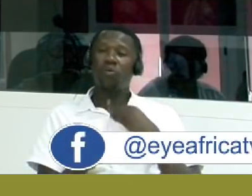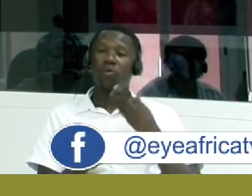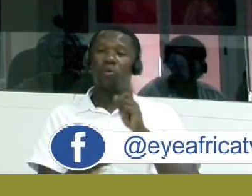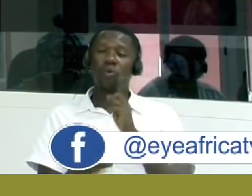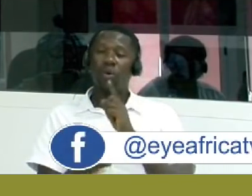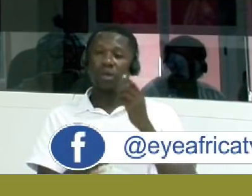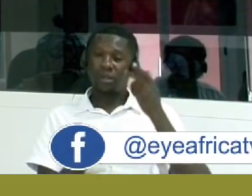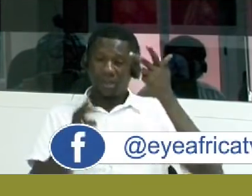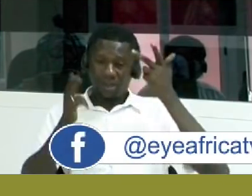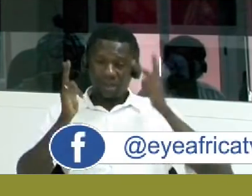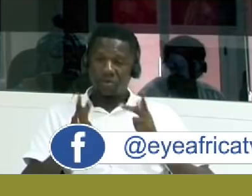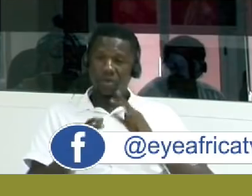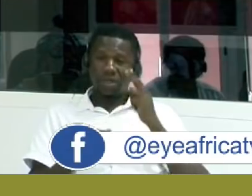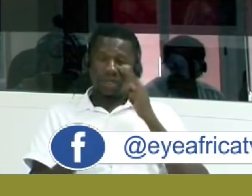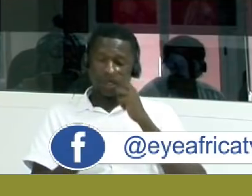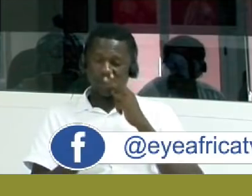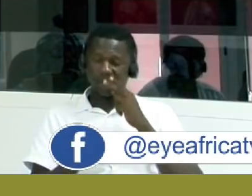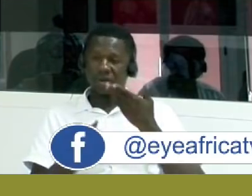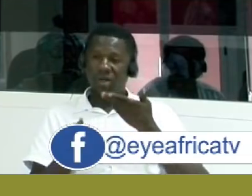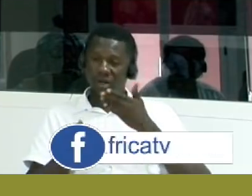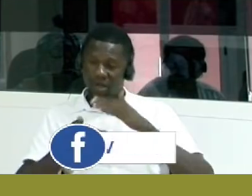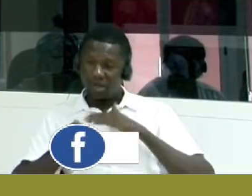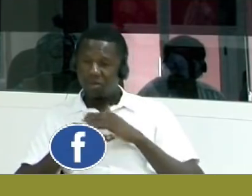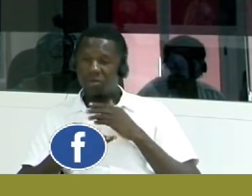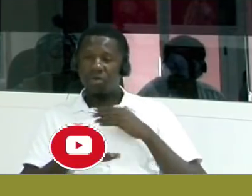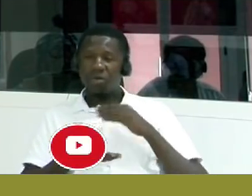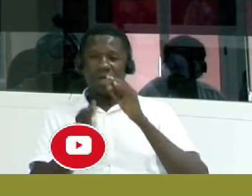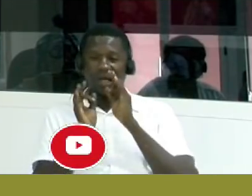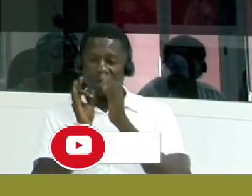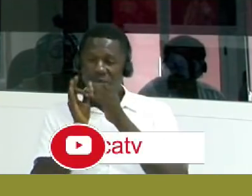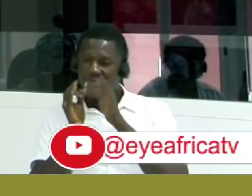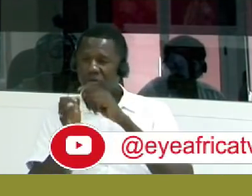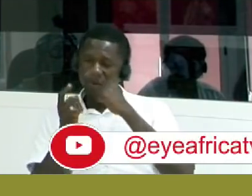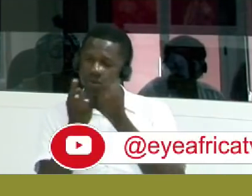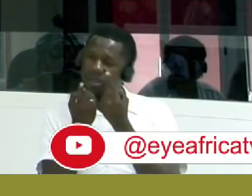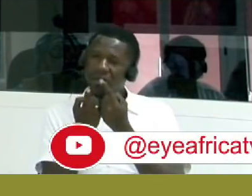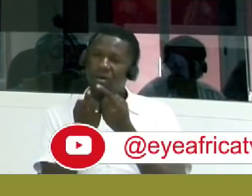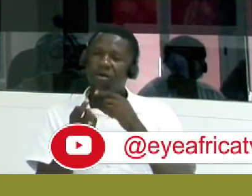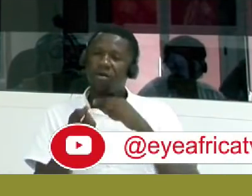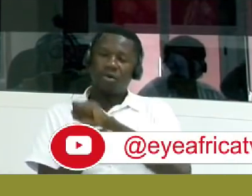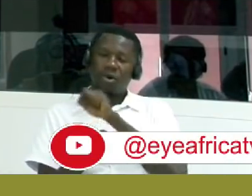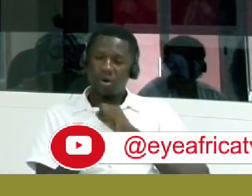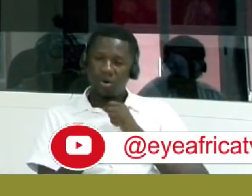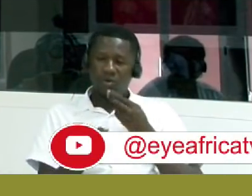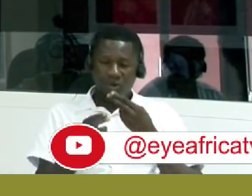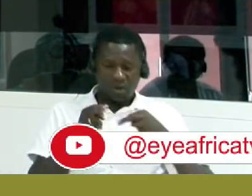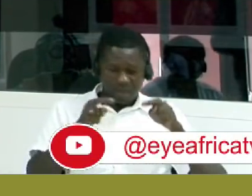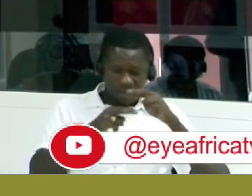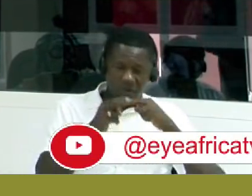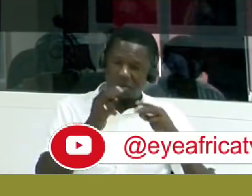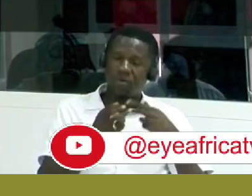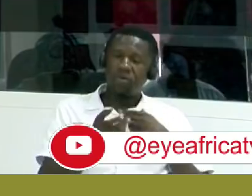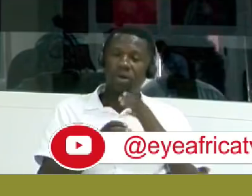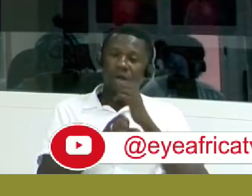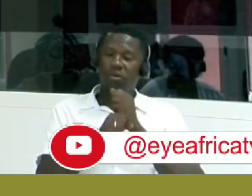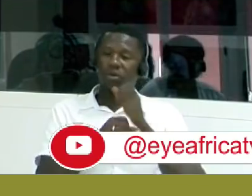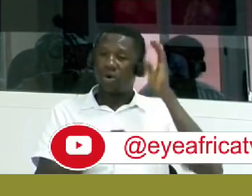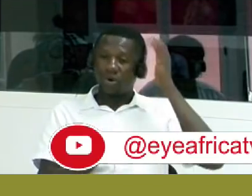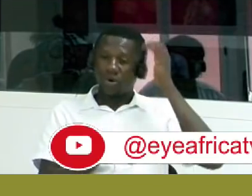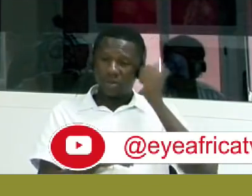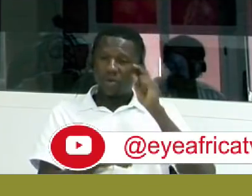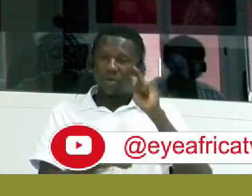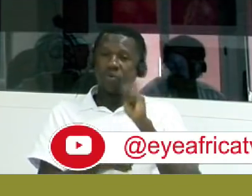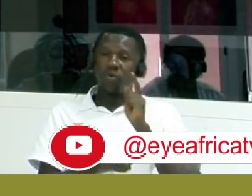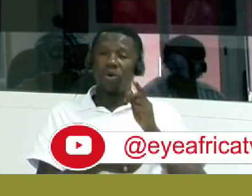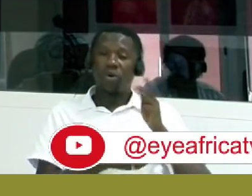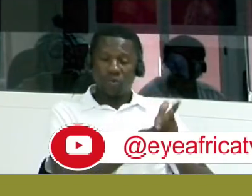to get the details of some of those things for our record. It would help us understand what witnesses